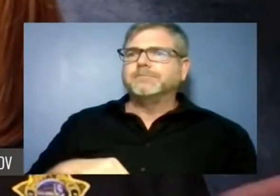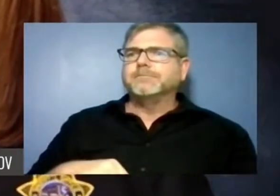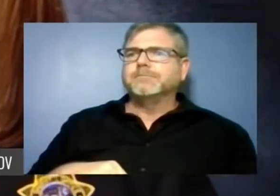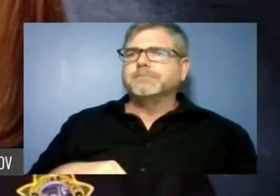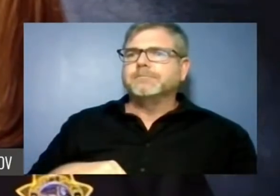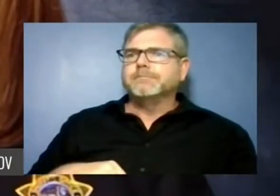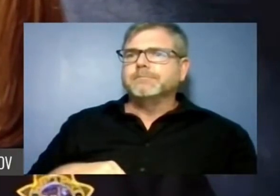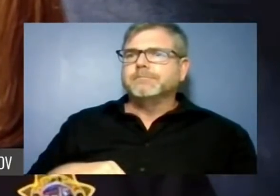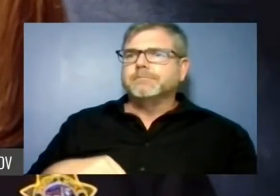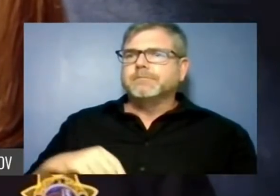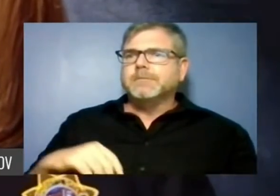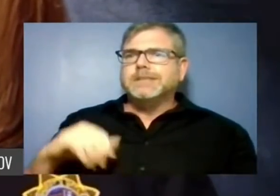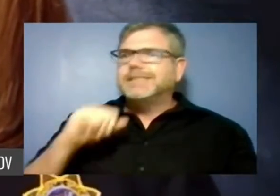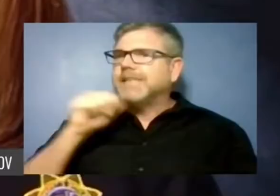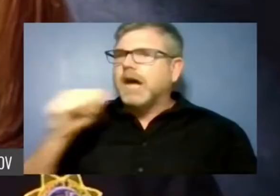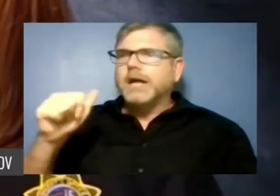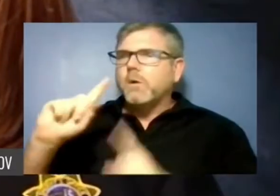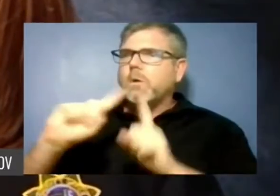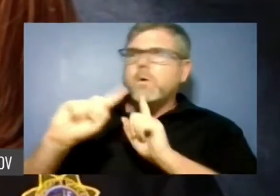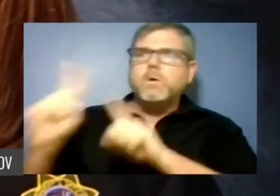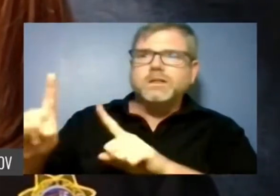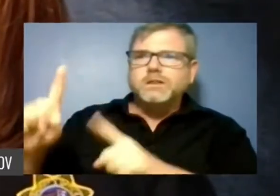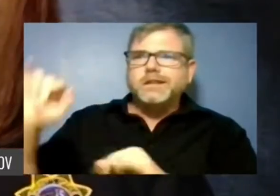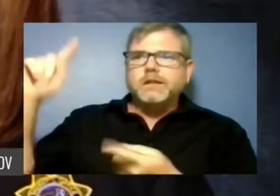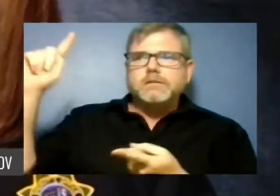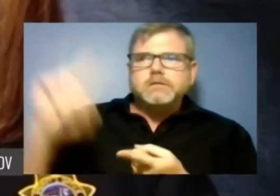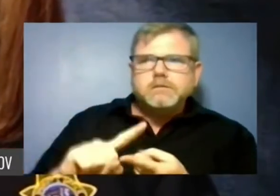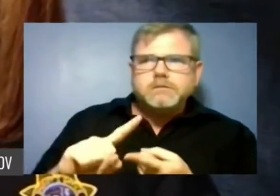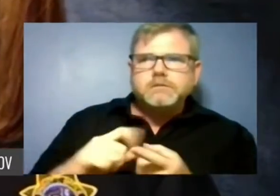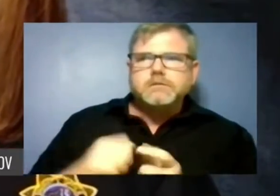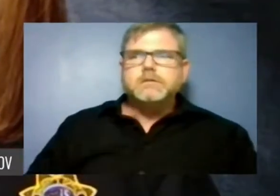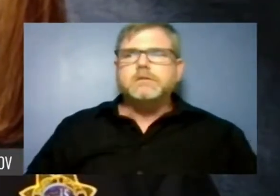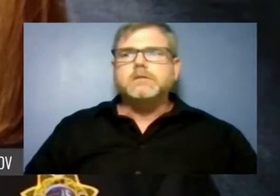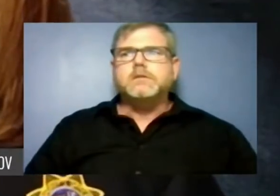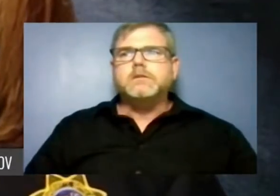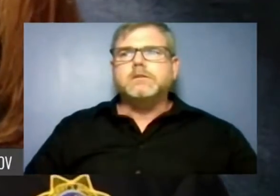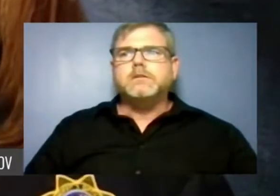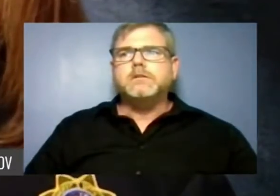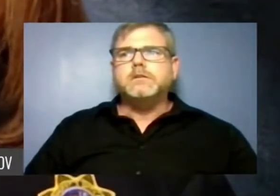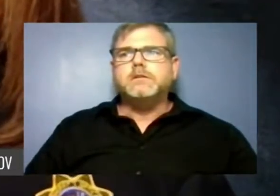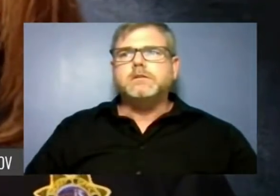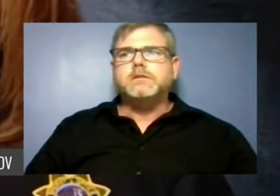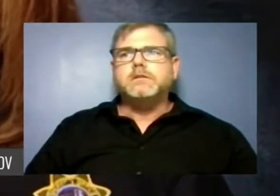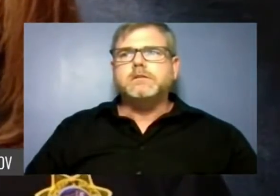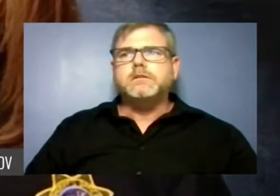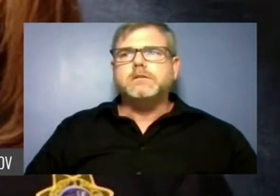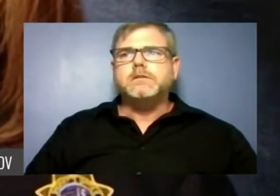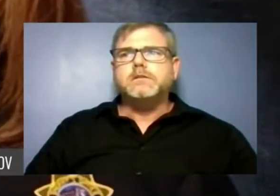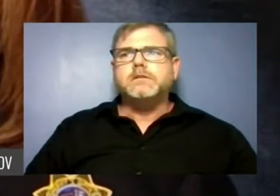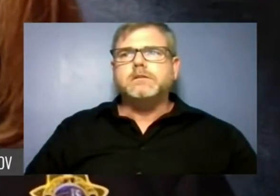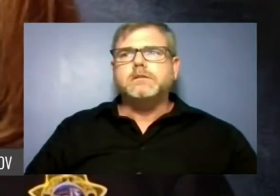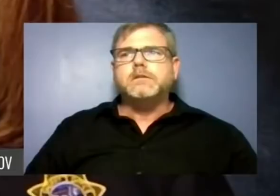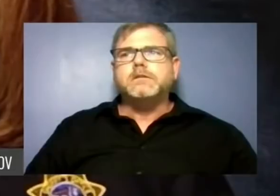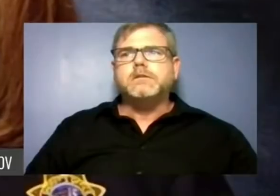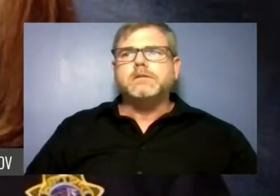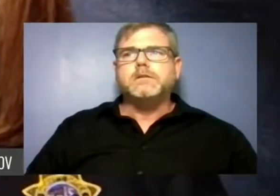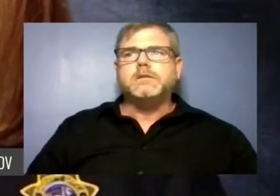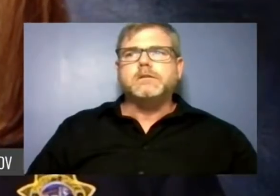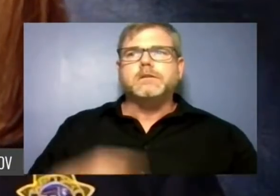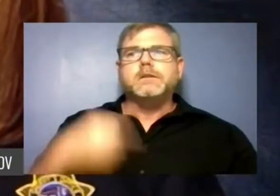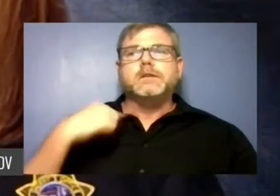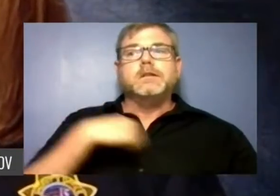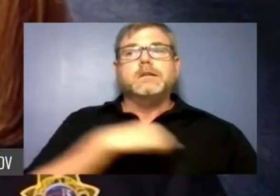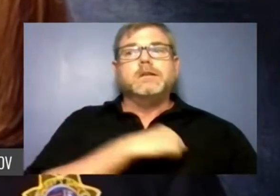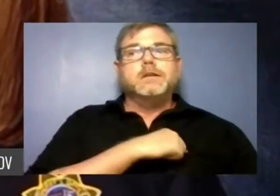when folks from Chester were able to go home the other day. And we did have some preliminary planning in place to allow people from